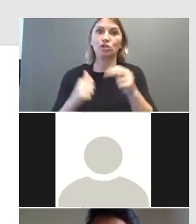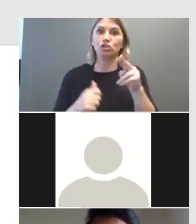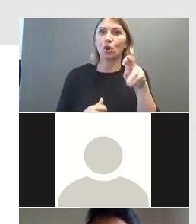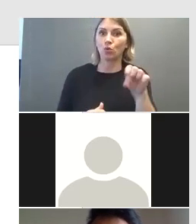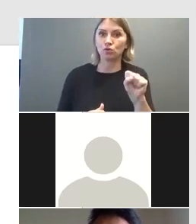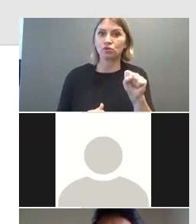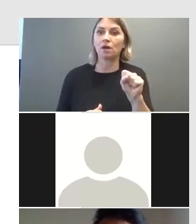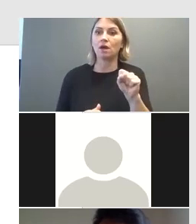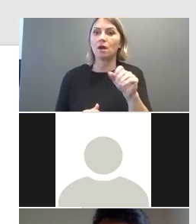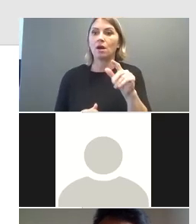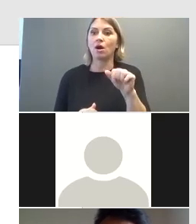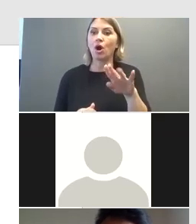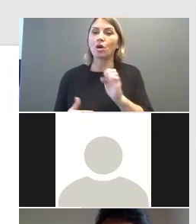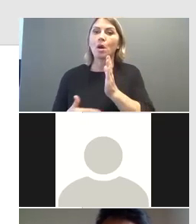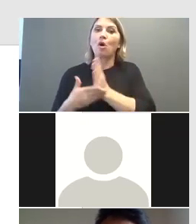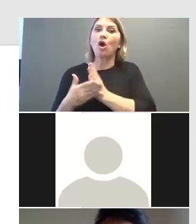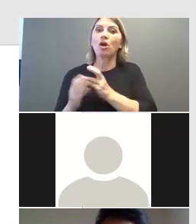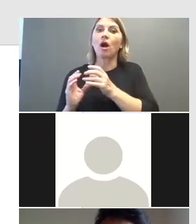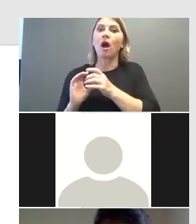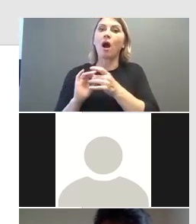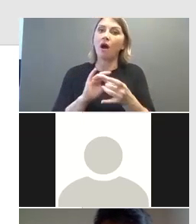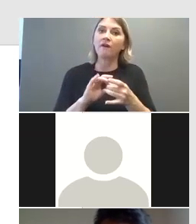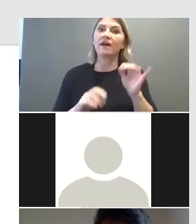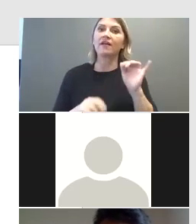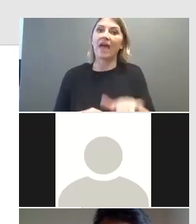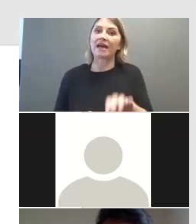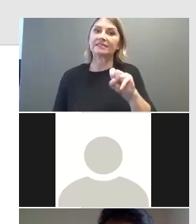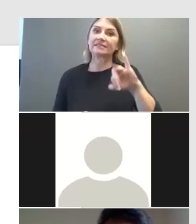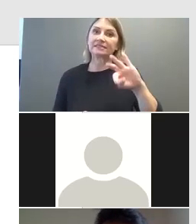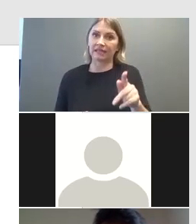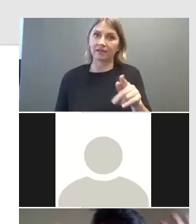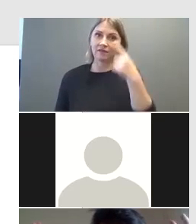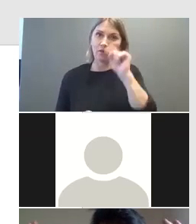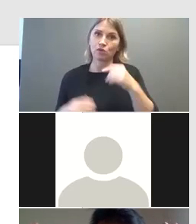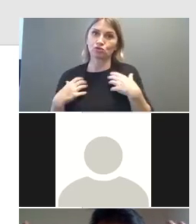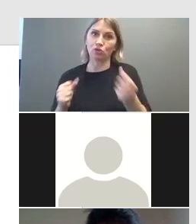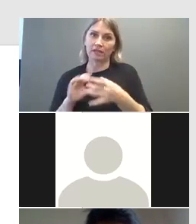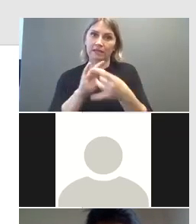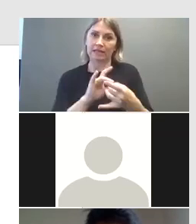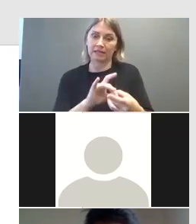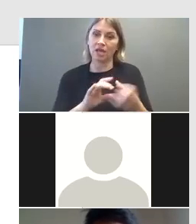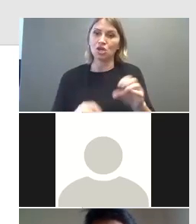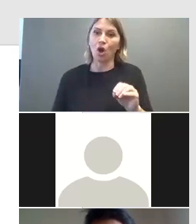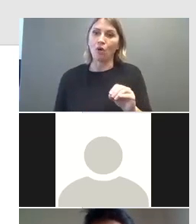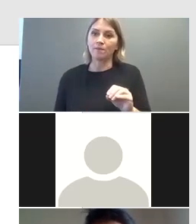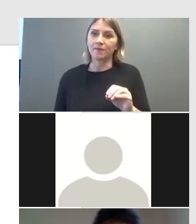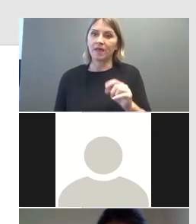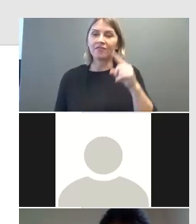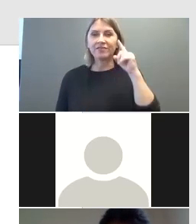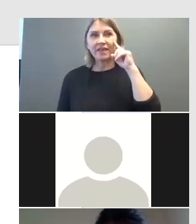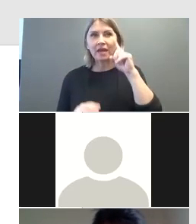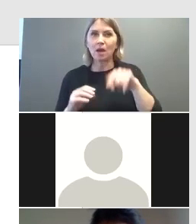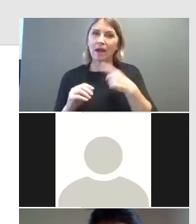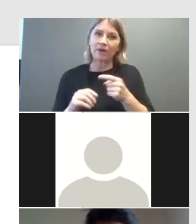are part of the sink strongly connected component. You can imagine a directed acyclic graph or a